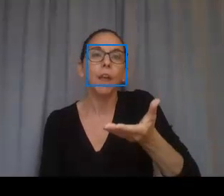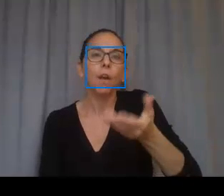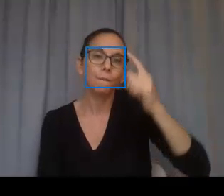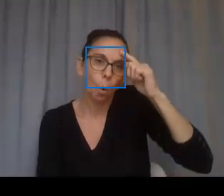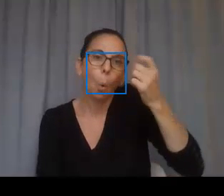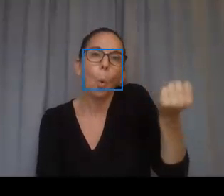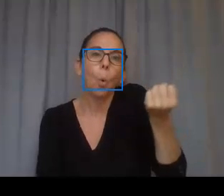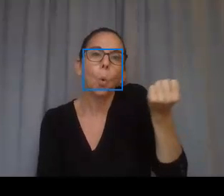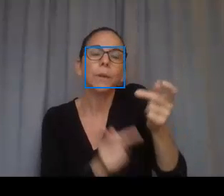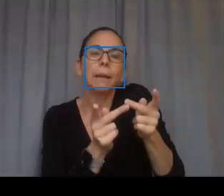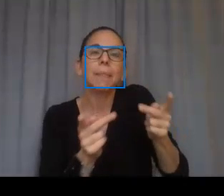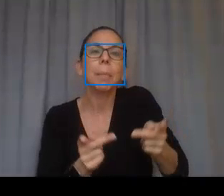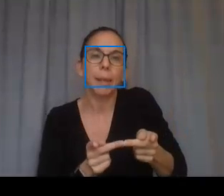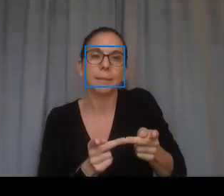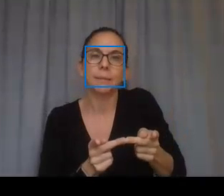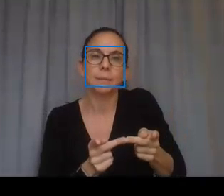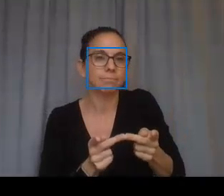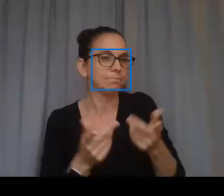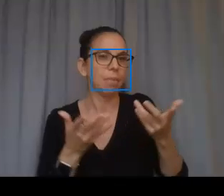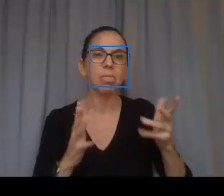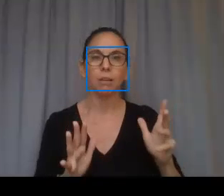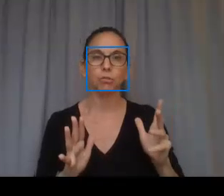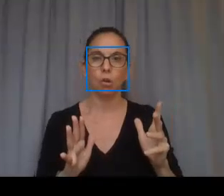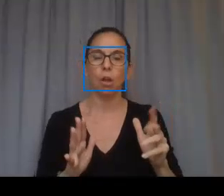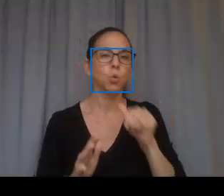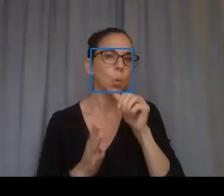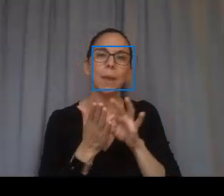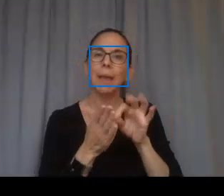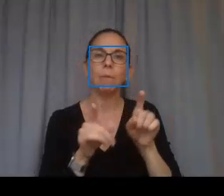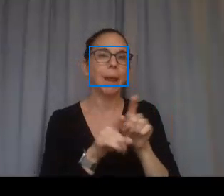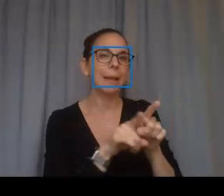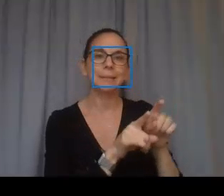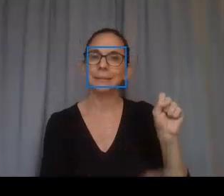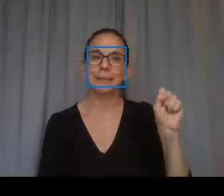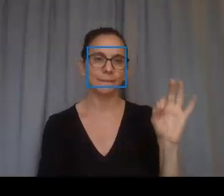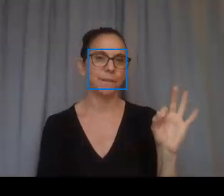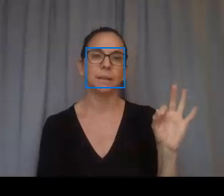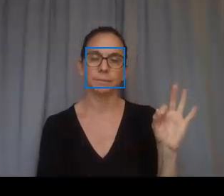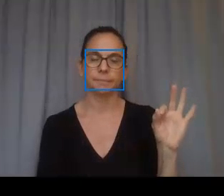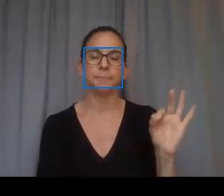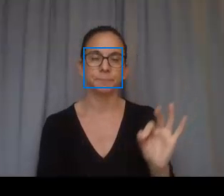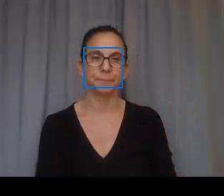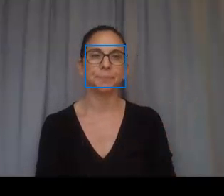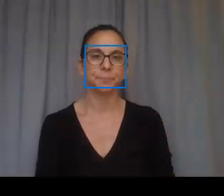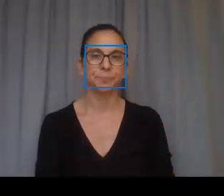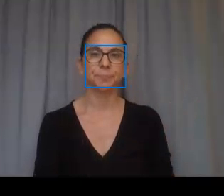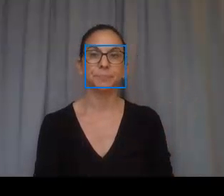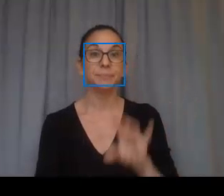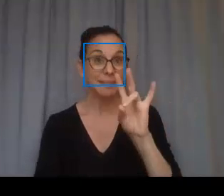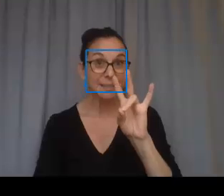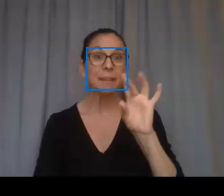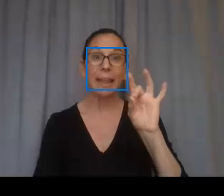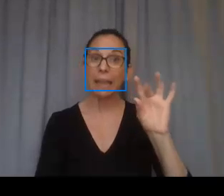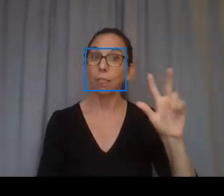to hold that decimal place and hold the placeholder for that number, not significant to the measurement. The 7 and the 8 and the